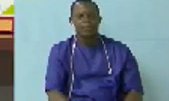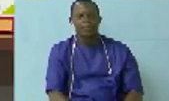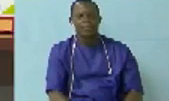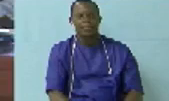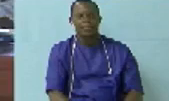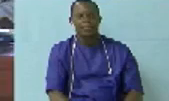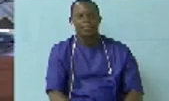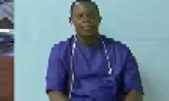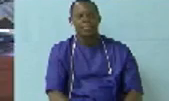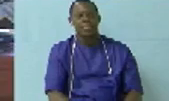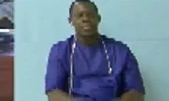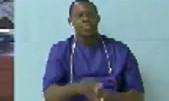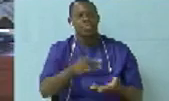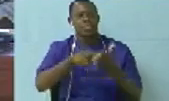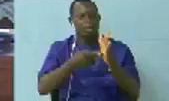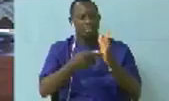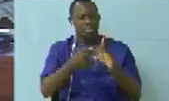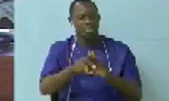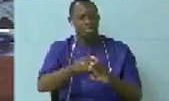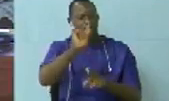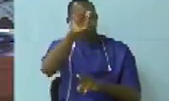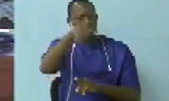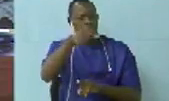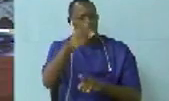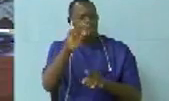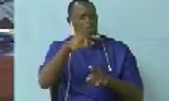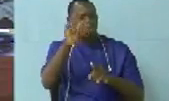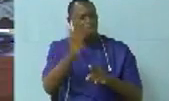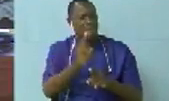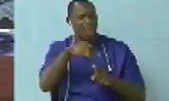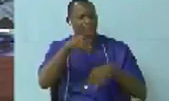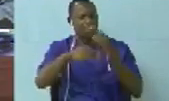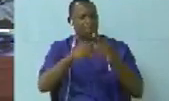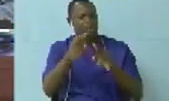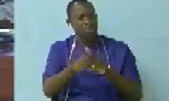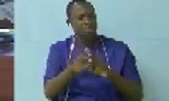So your argument is that